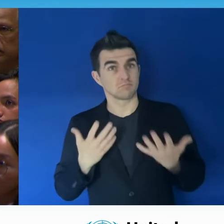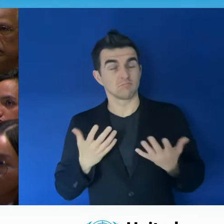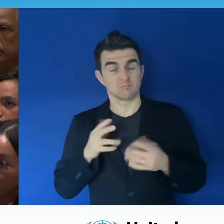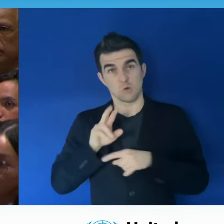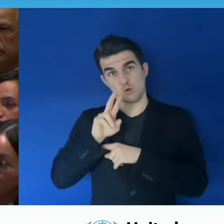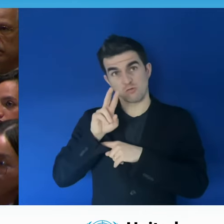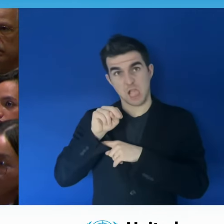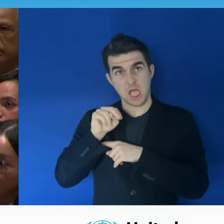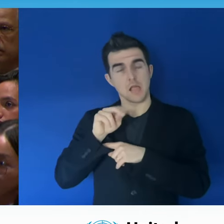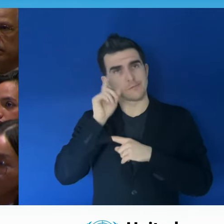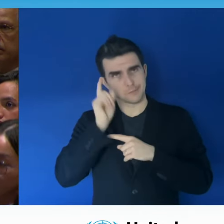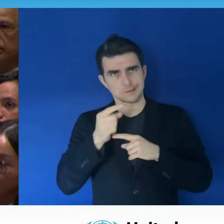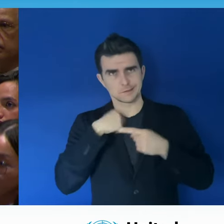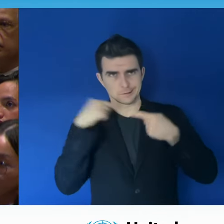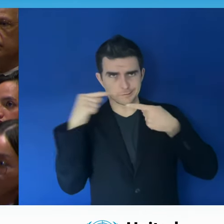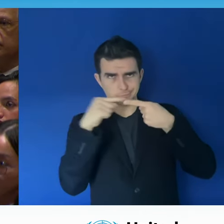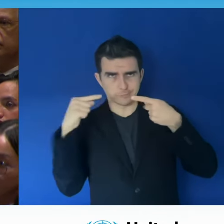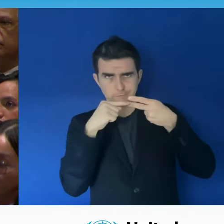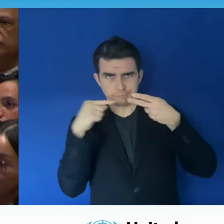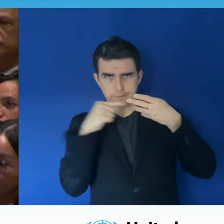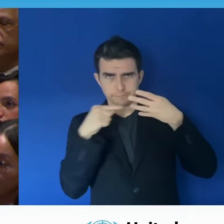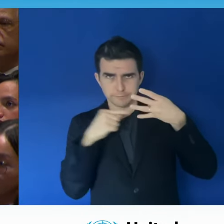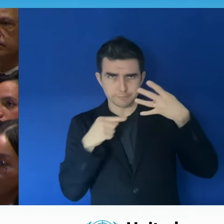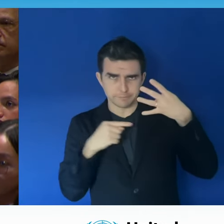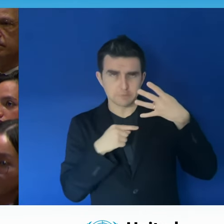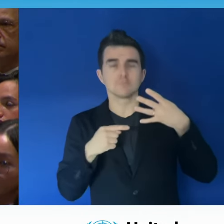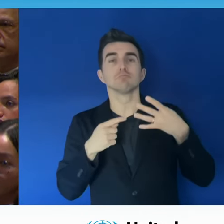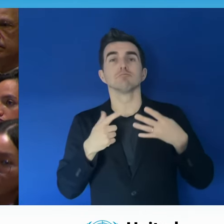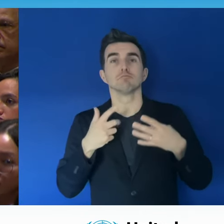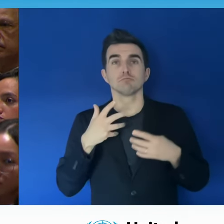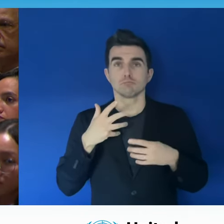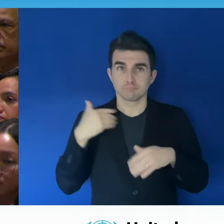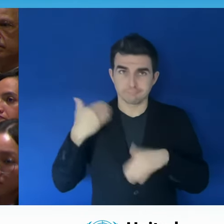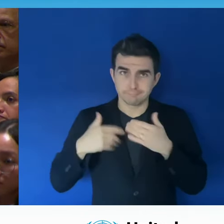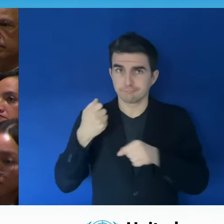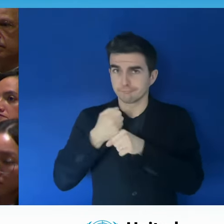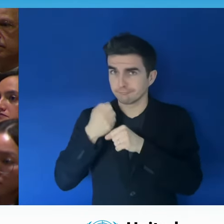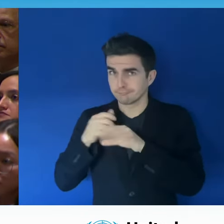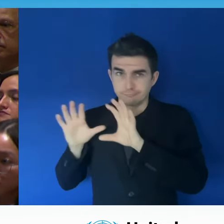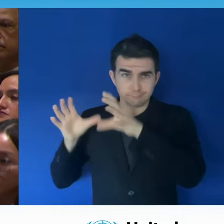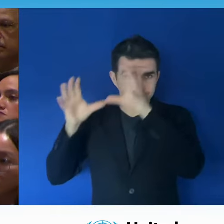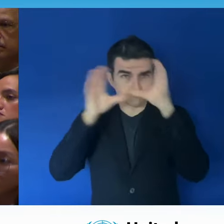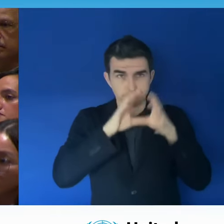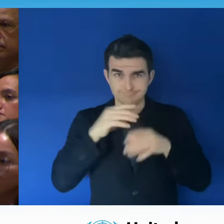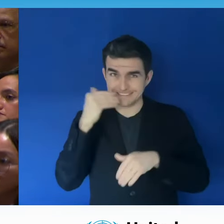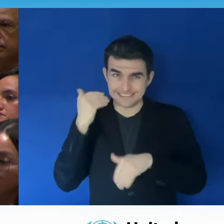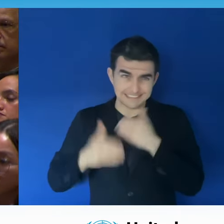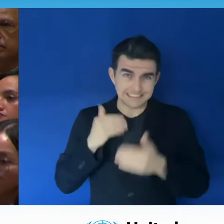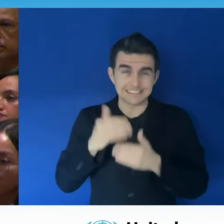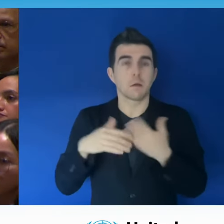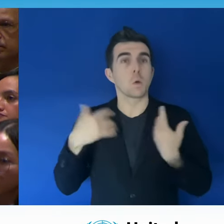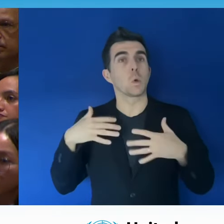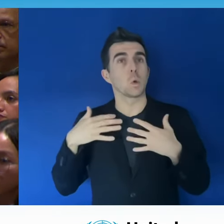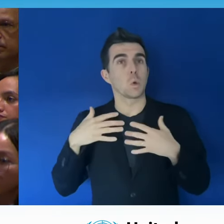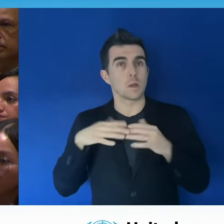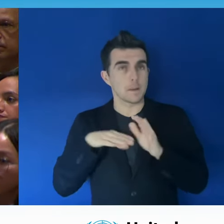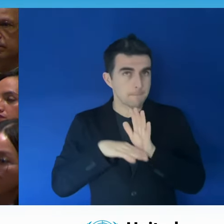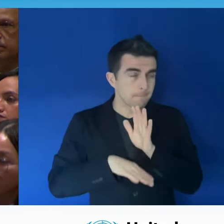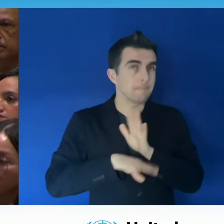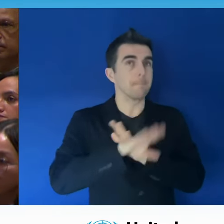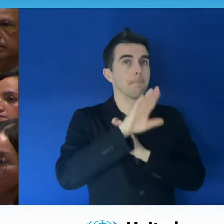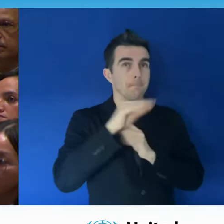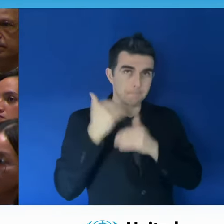in Iraq, we've made remarkable progress, particularly as part of the Ministry for Youth and